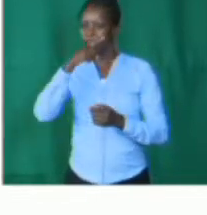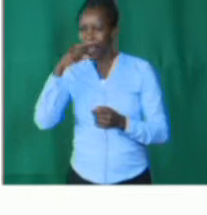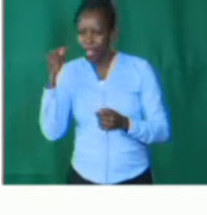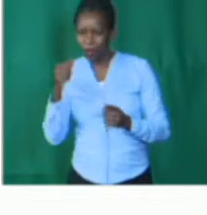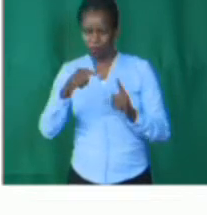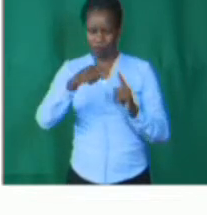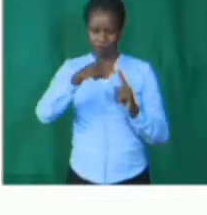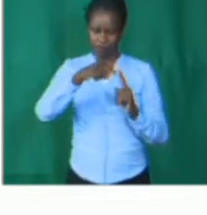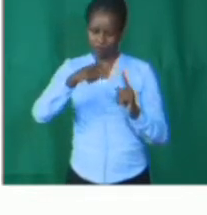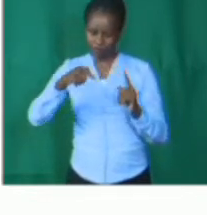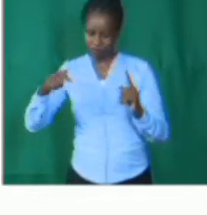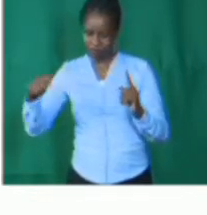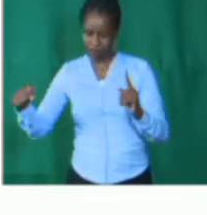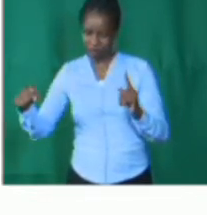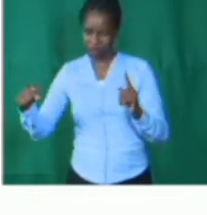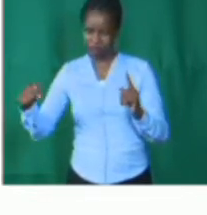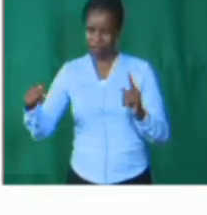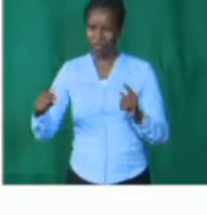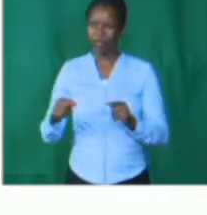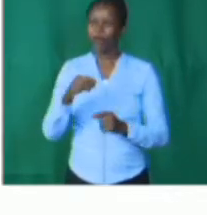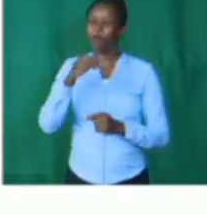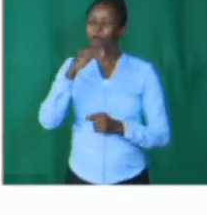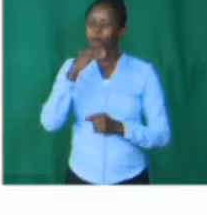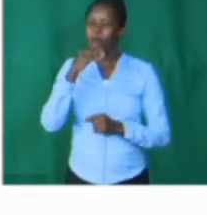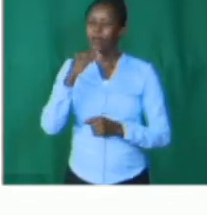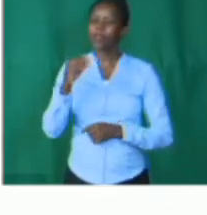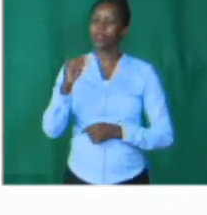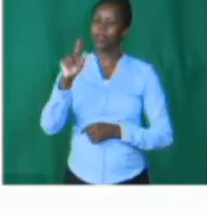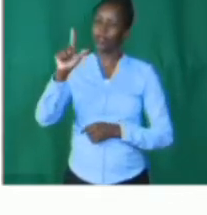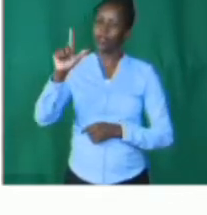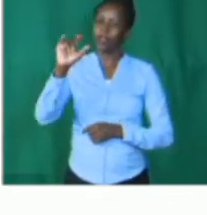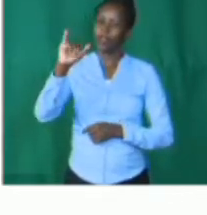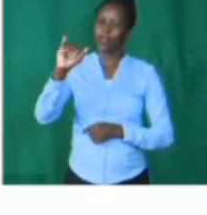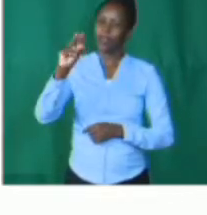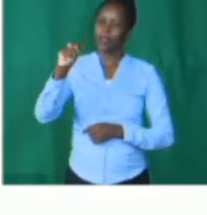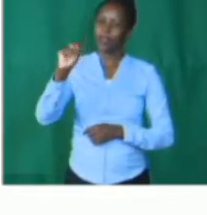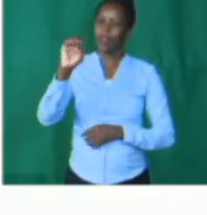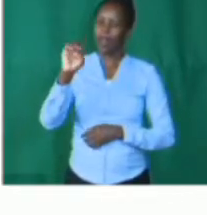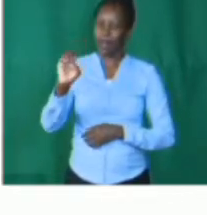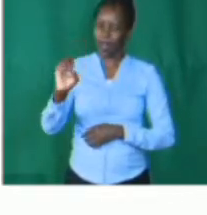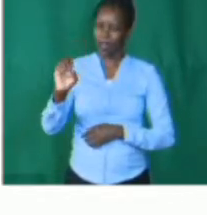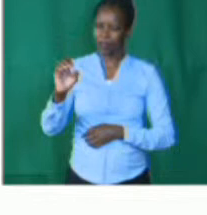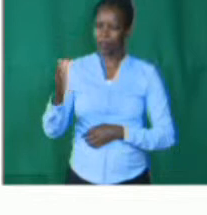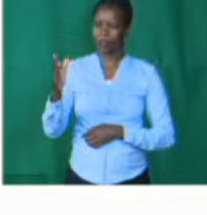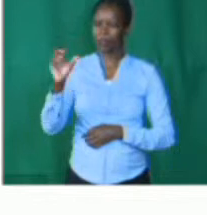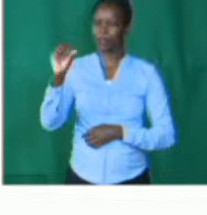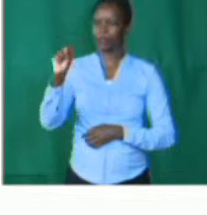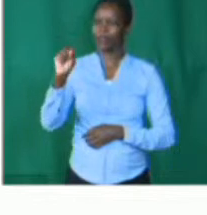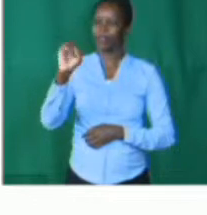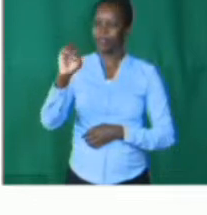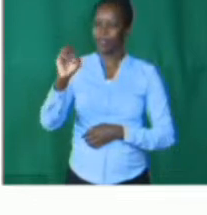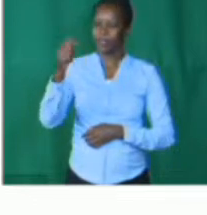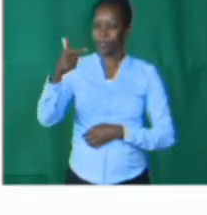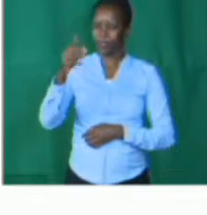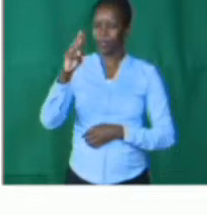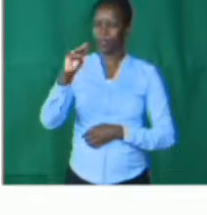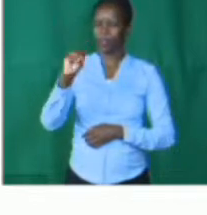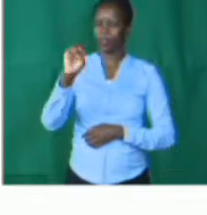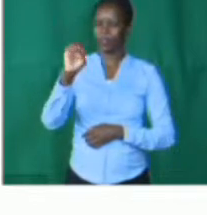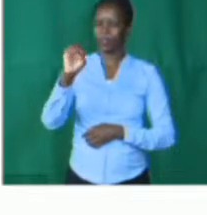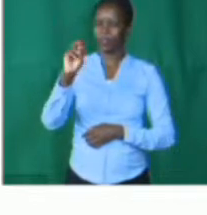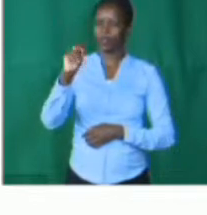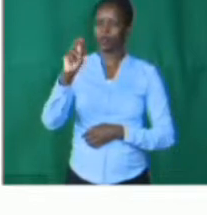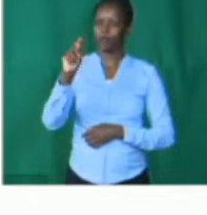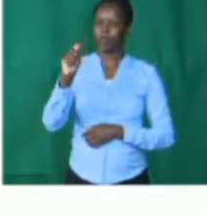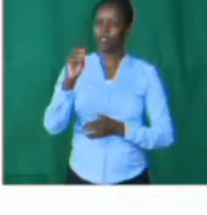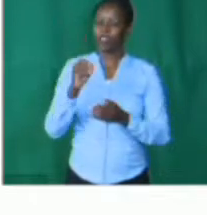So what do I mean by that? I mean that if you have 2 points,